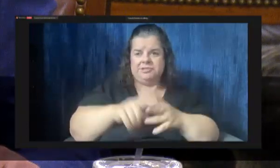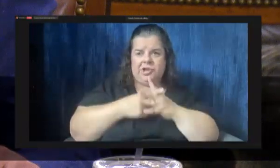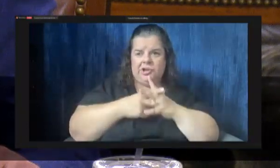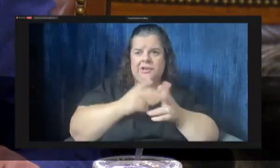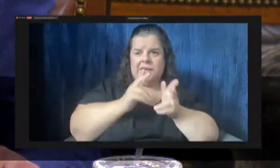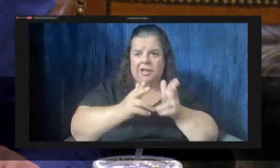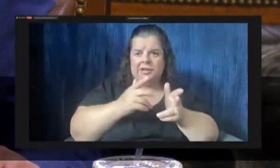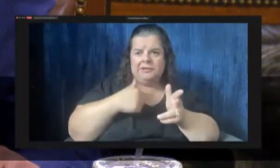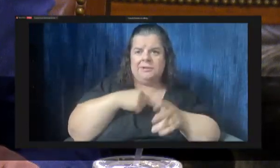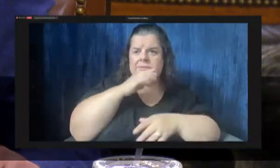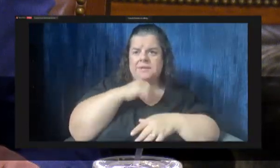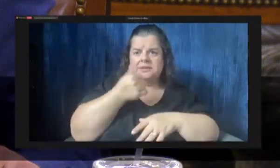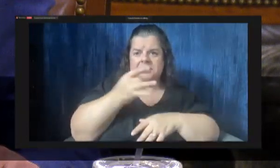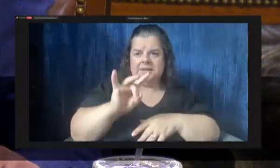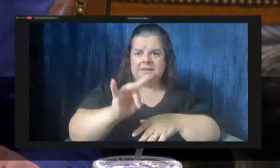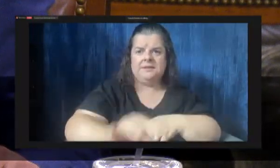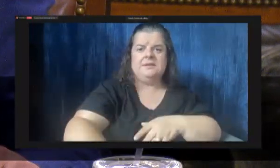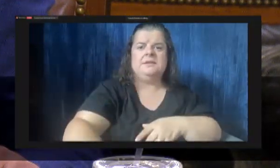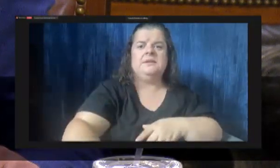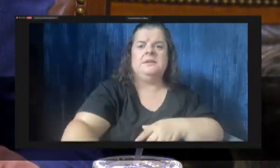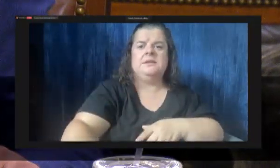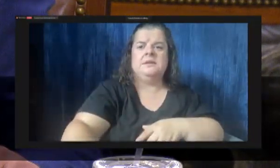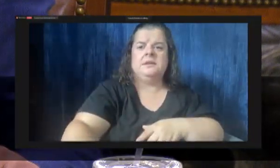of 18 years old, but